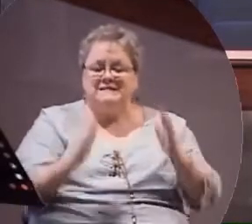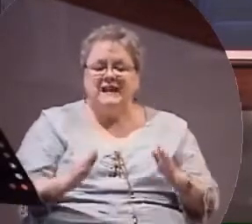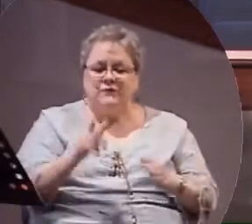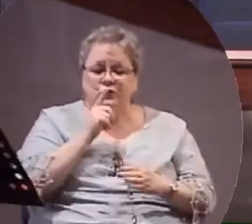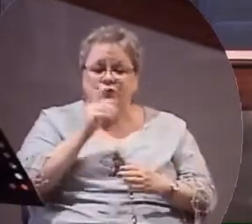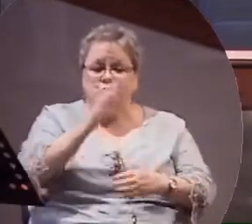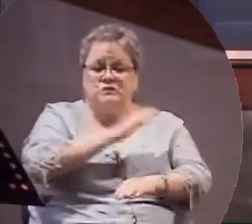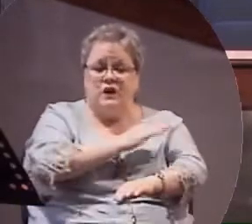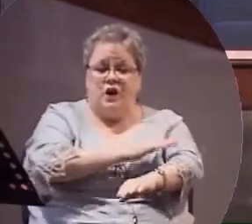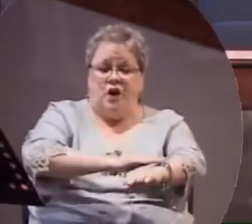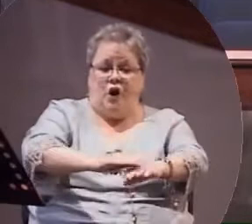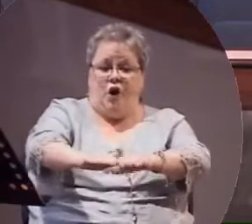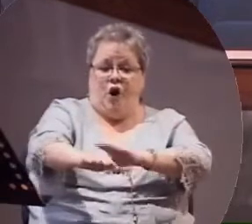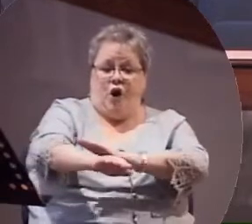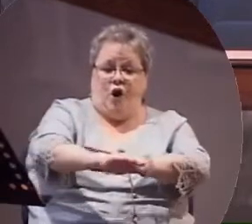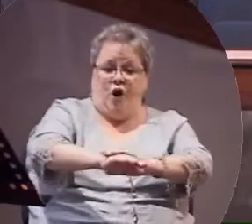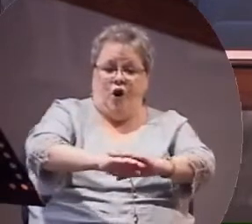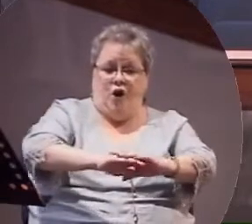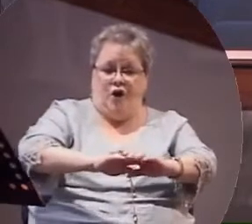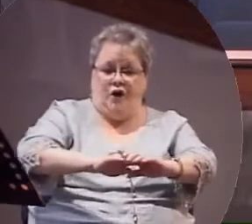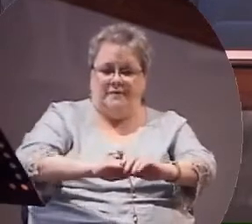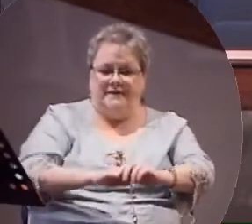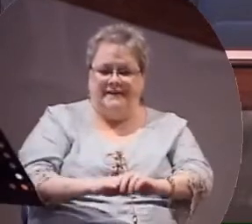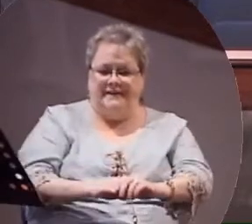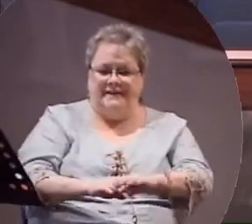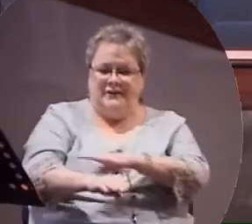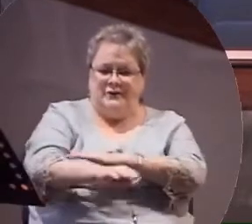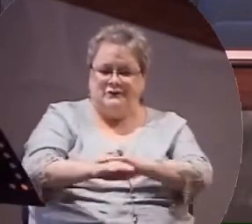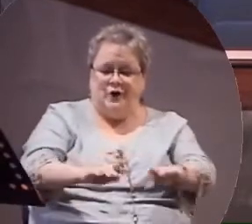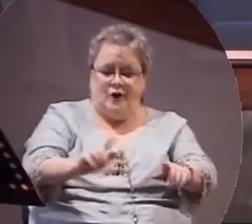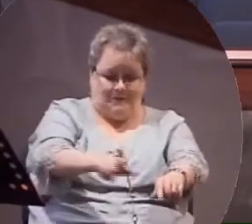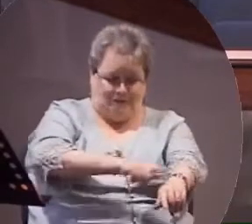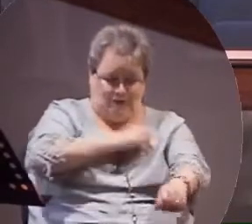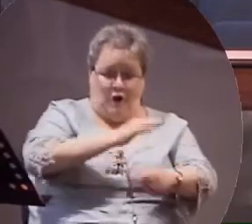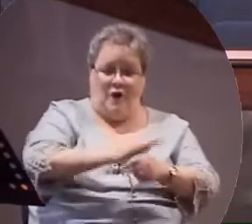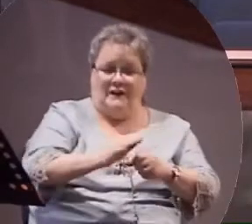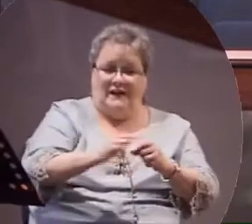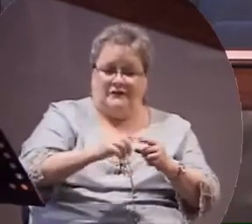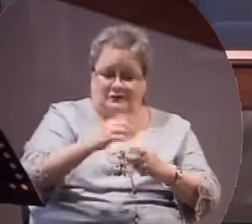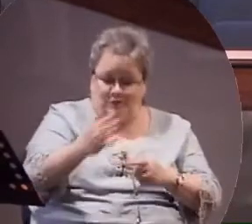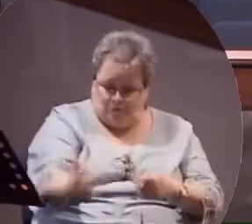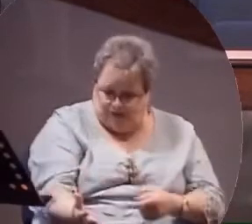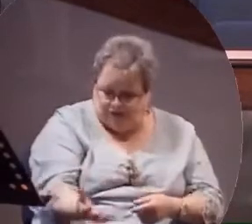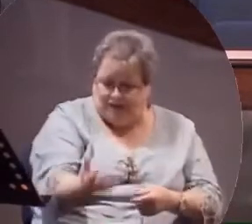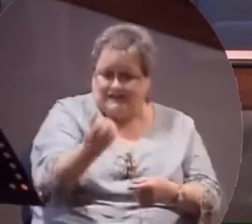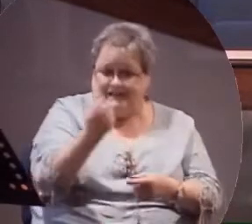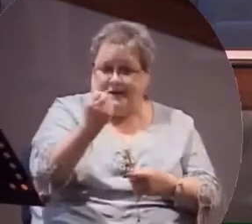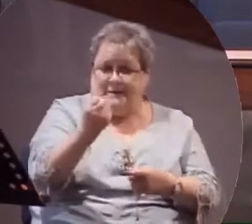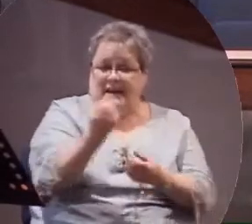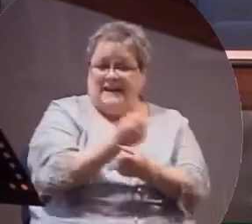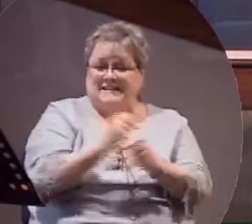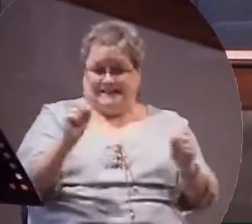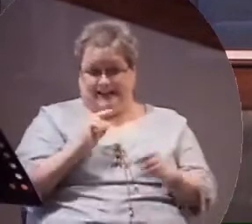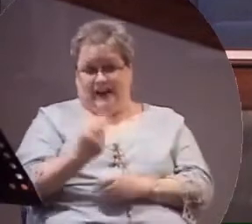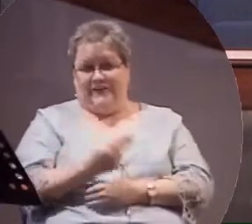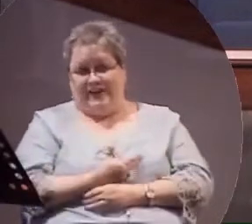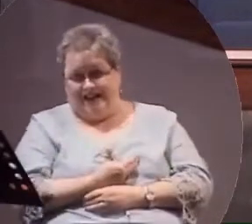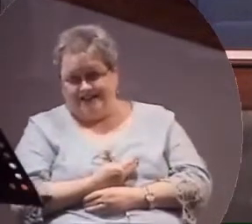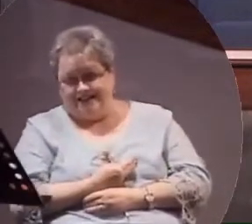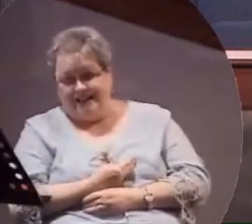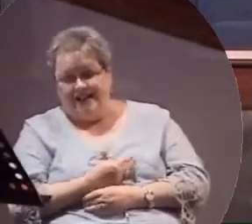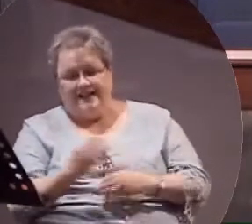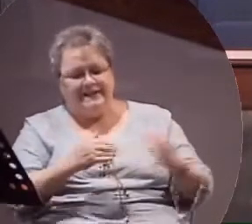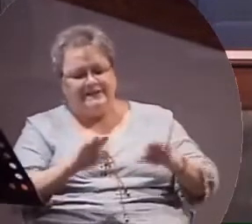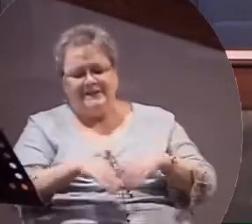his hand is strong enough to lift us out of the pit of our sin. No matter how far down you and